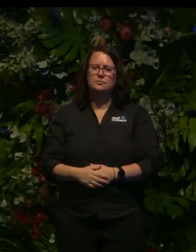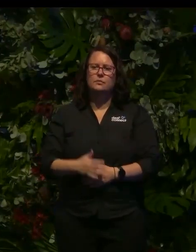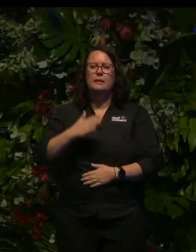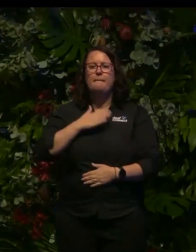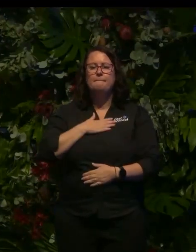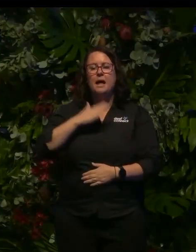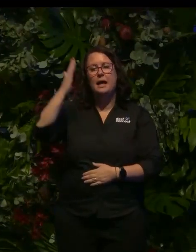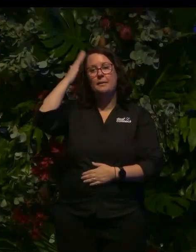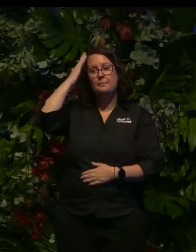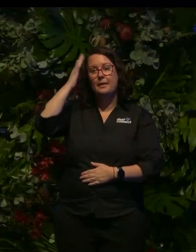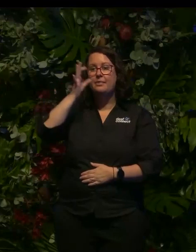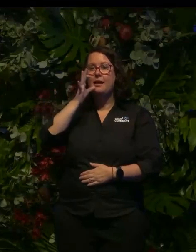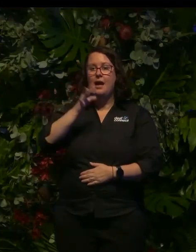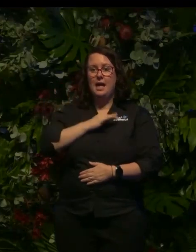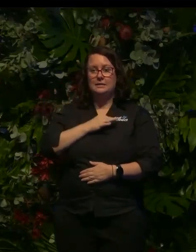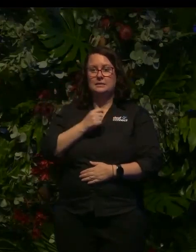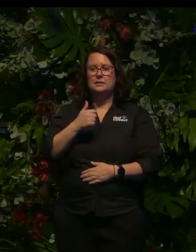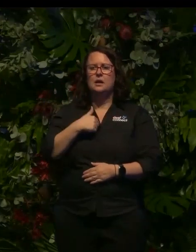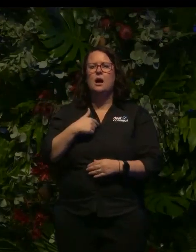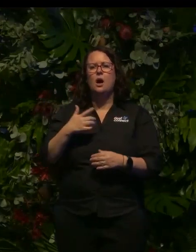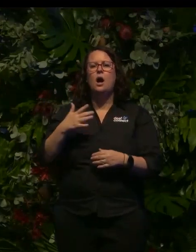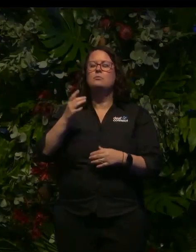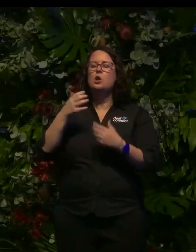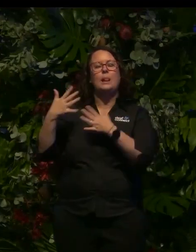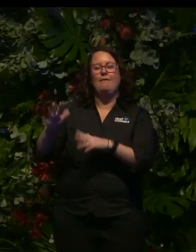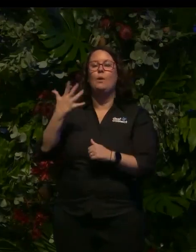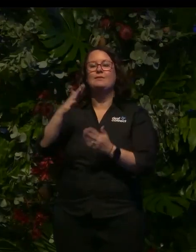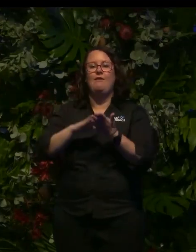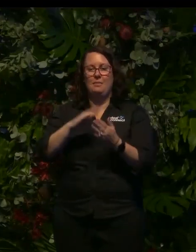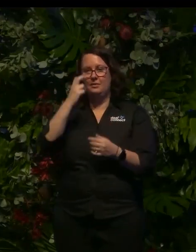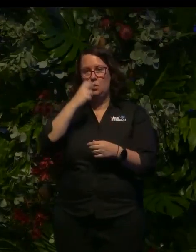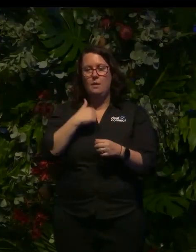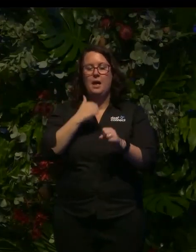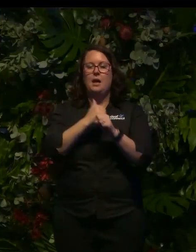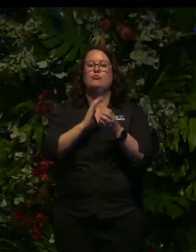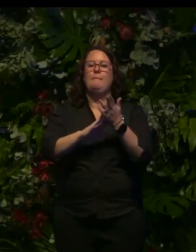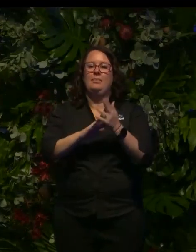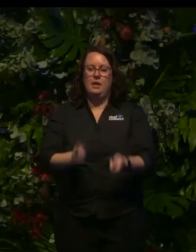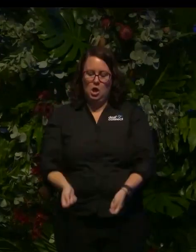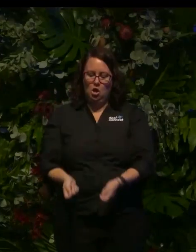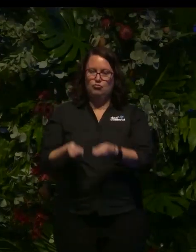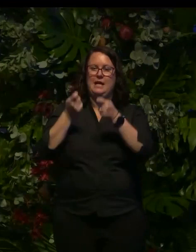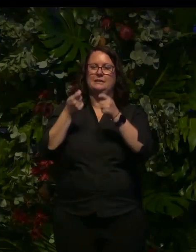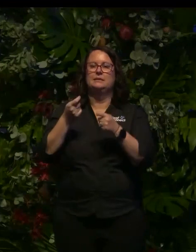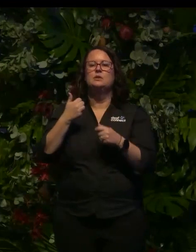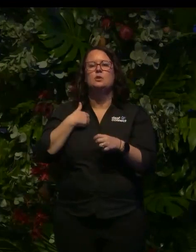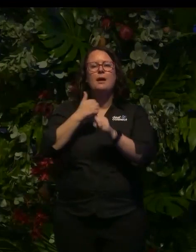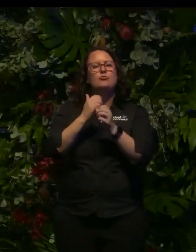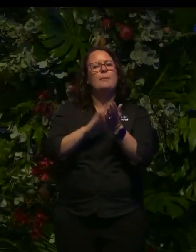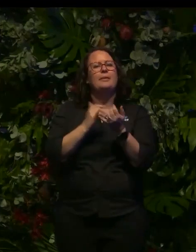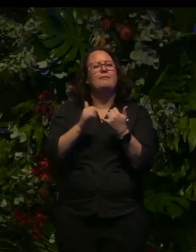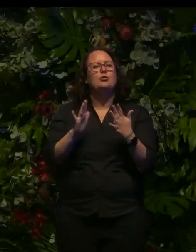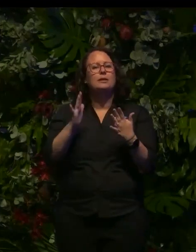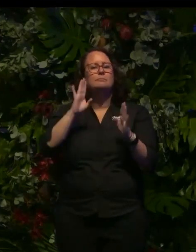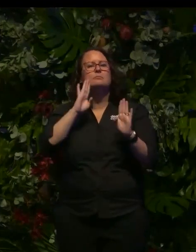My mother passed away when I was 5 months old, and I was raised by my grandmother. So she was more modern